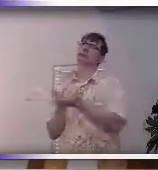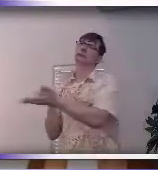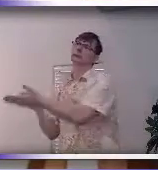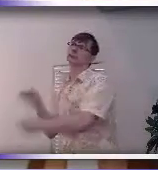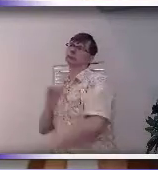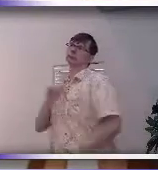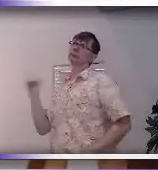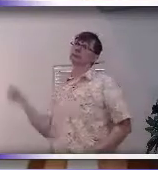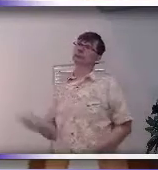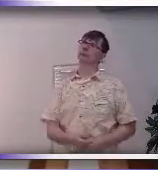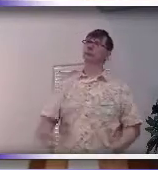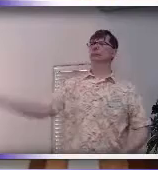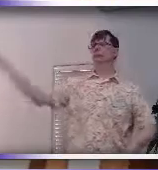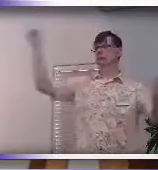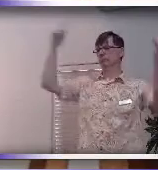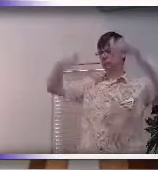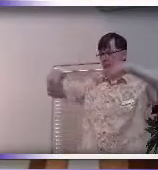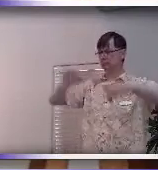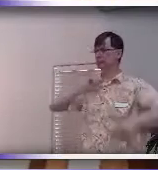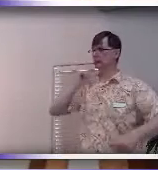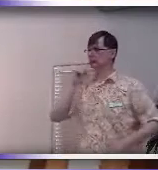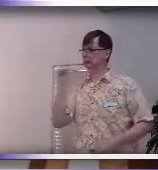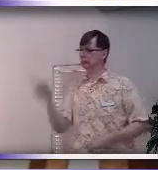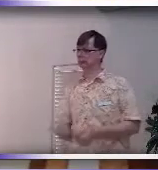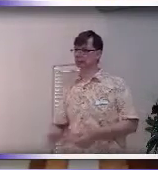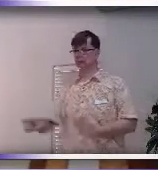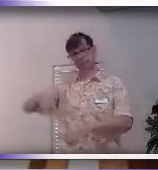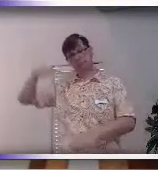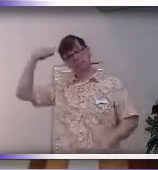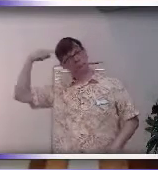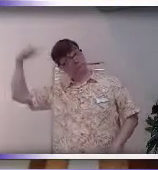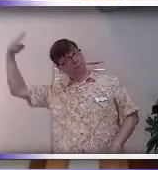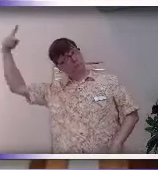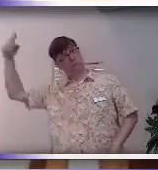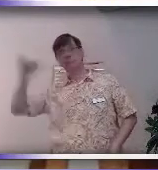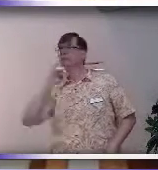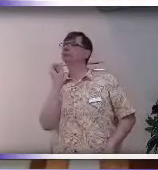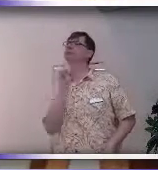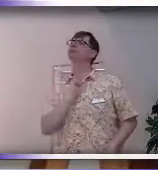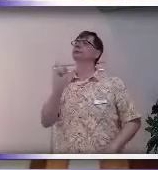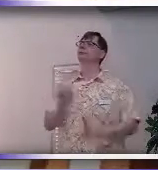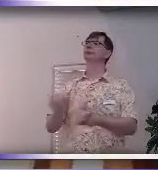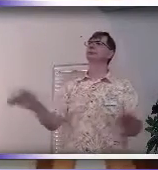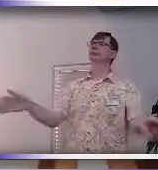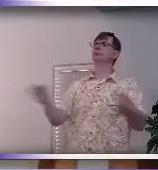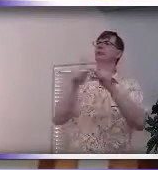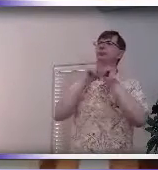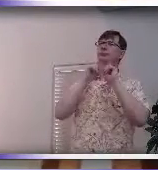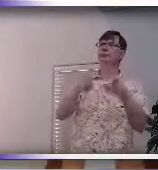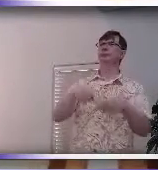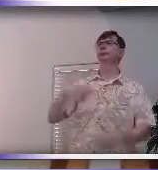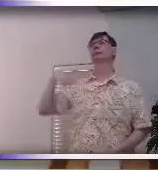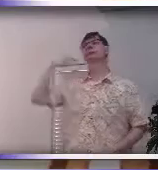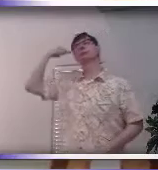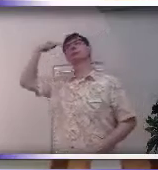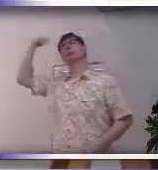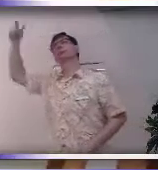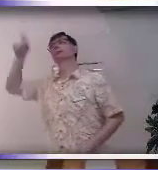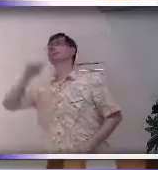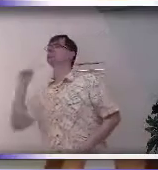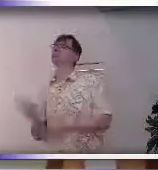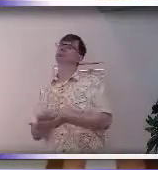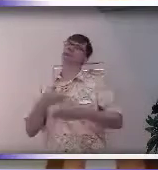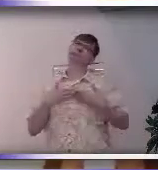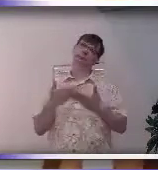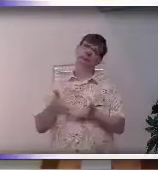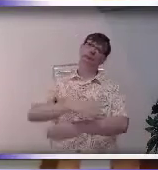license. Here I am that flavor of crazy. As I tell people that it takes a special flavor of crazy to want to be a minister in